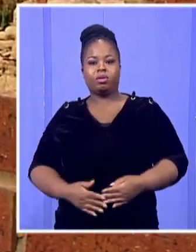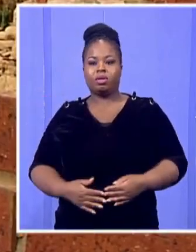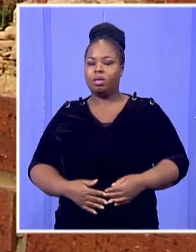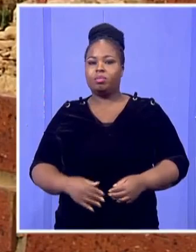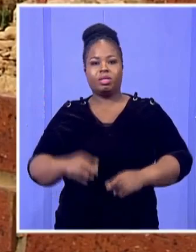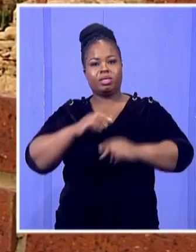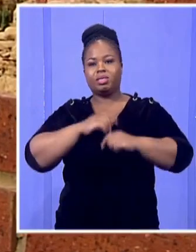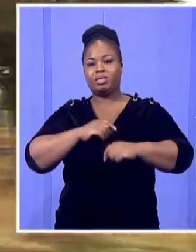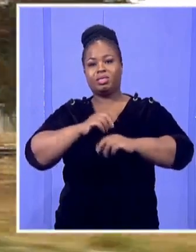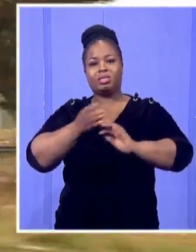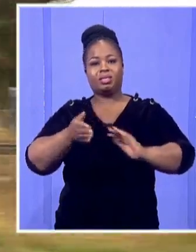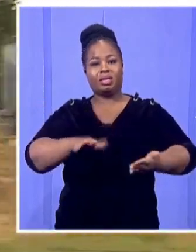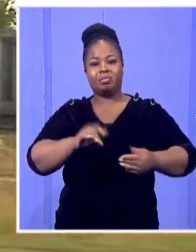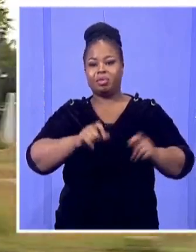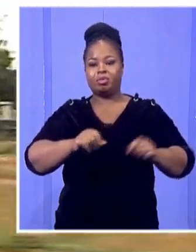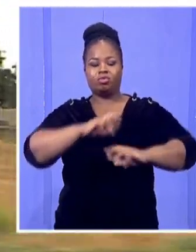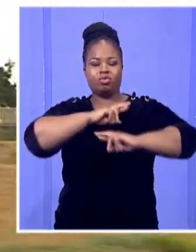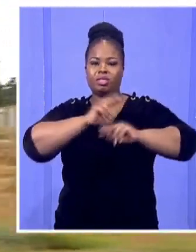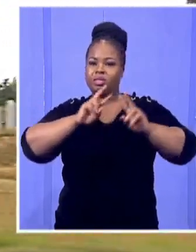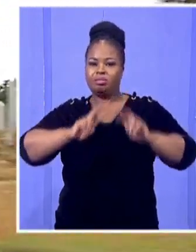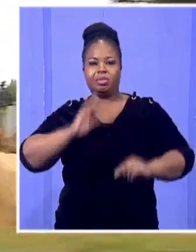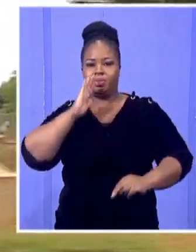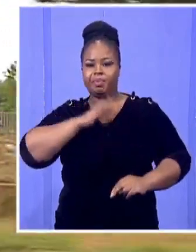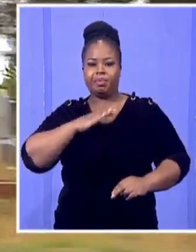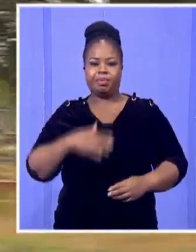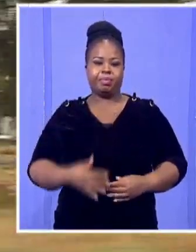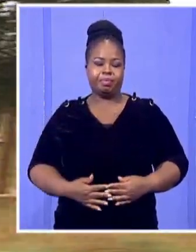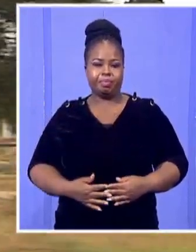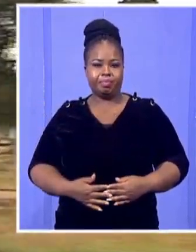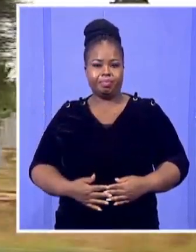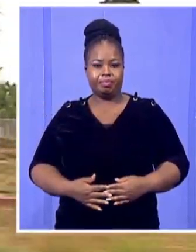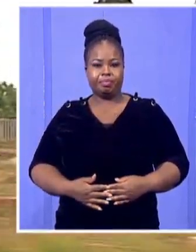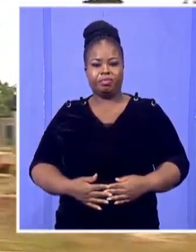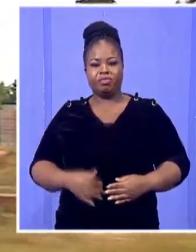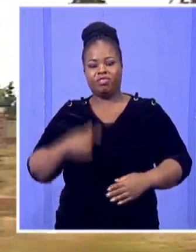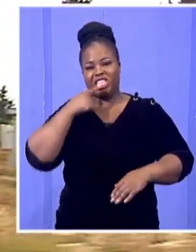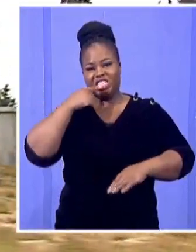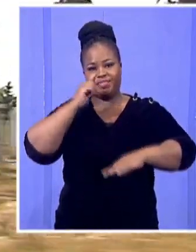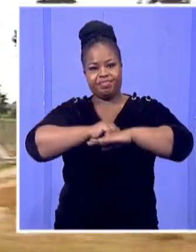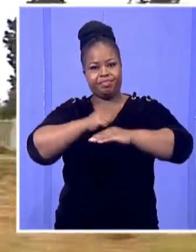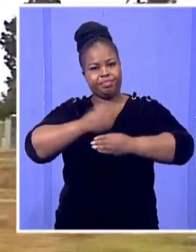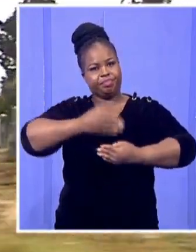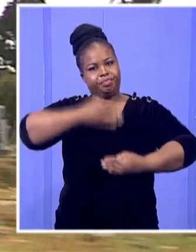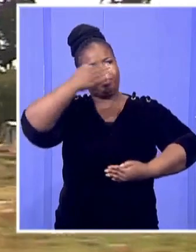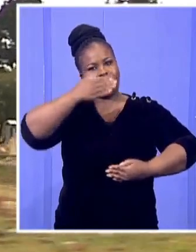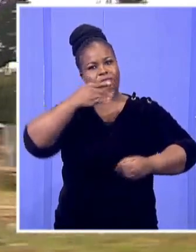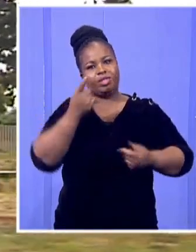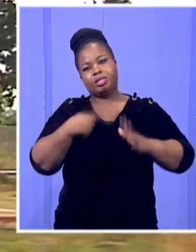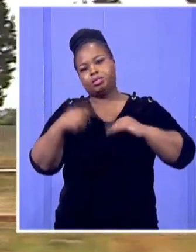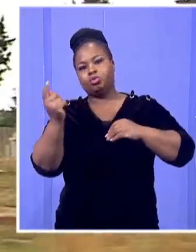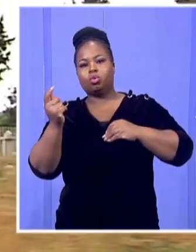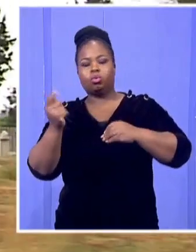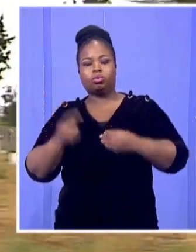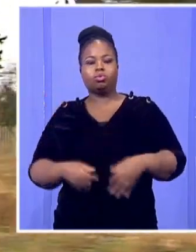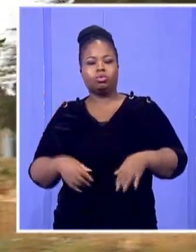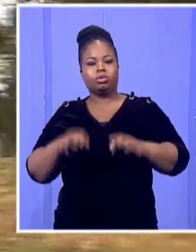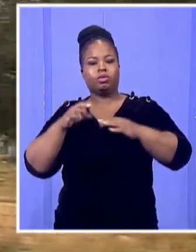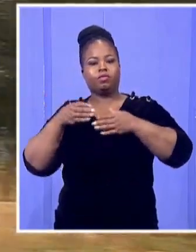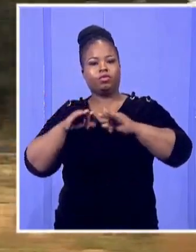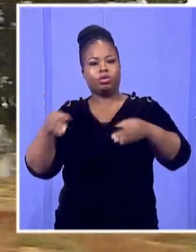resting in peace, where their graves desecrated. Tombstones are stolen and resold to unscrupulous funeral home